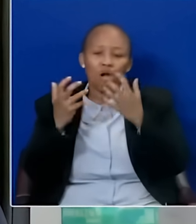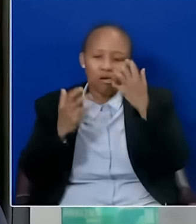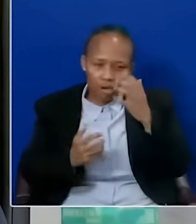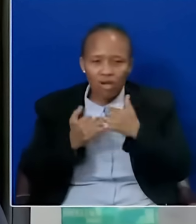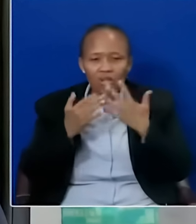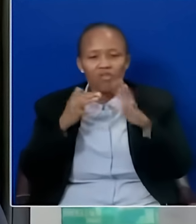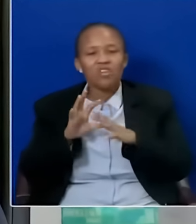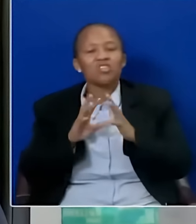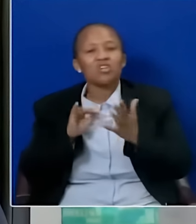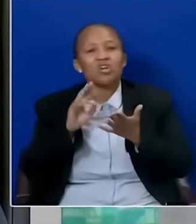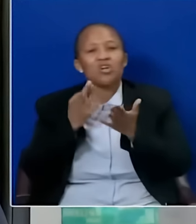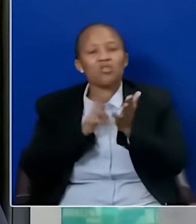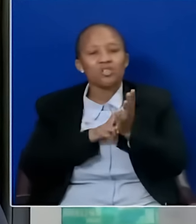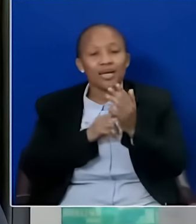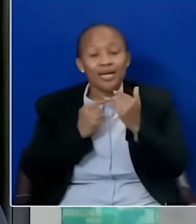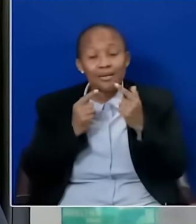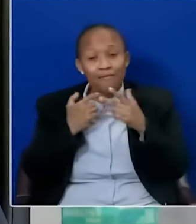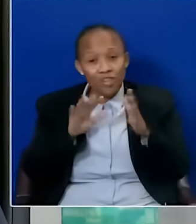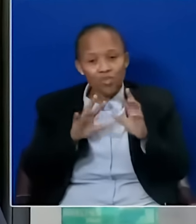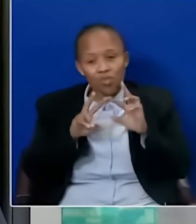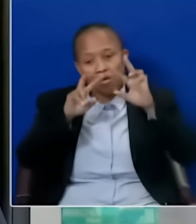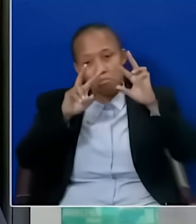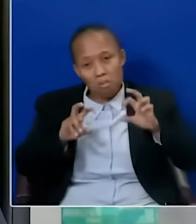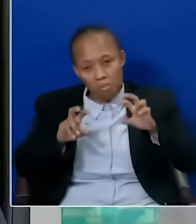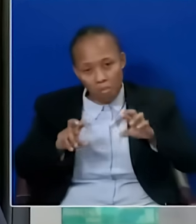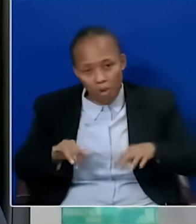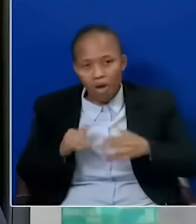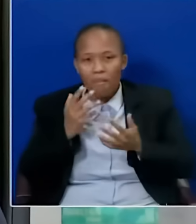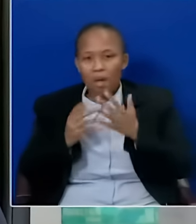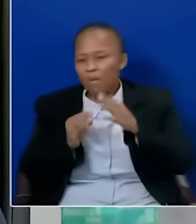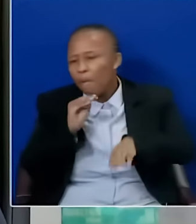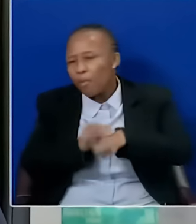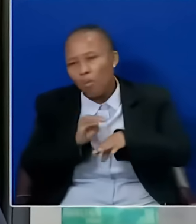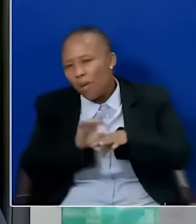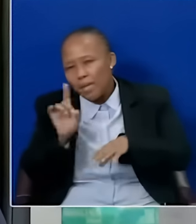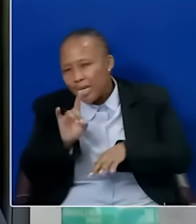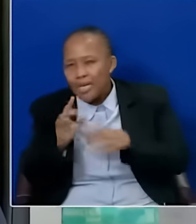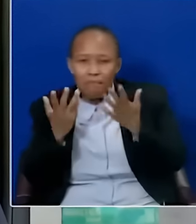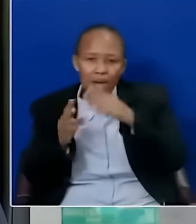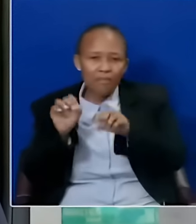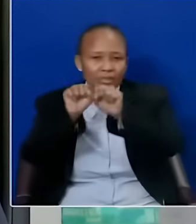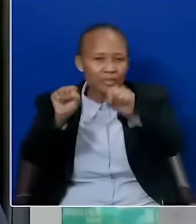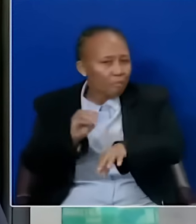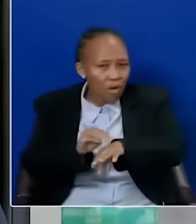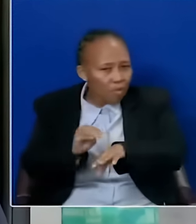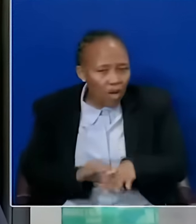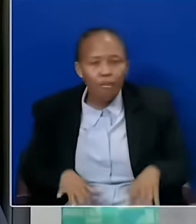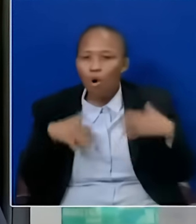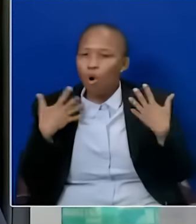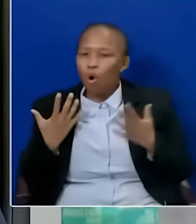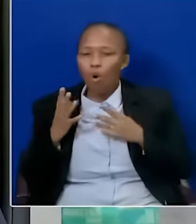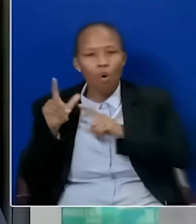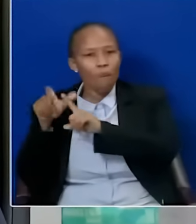out what could have been the problem. Is the problem with the system, or is the problem with the member?